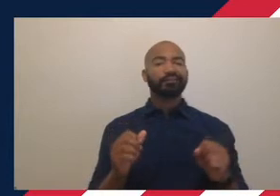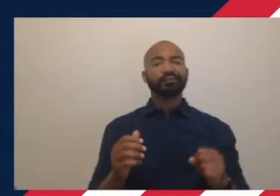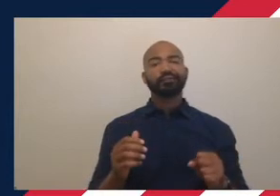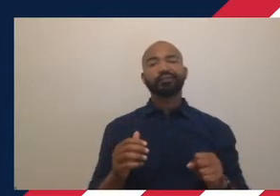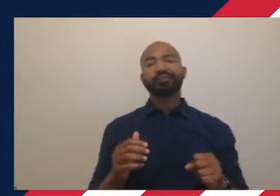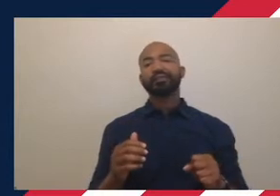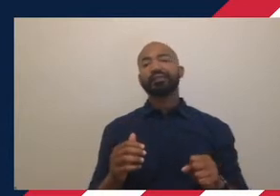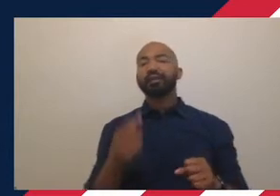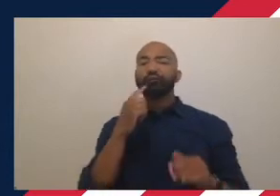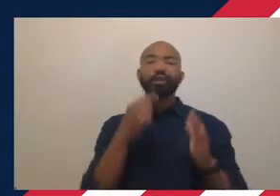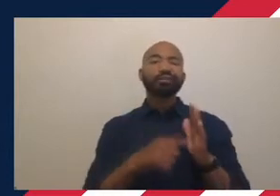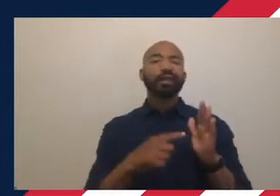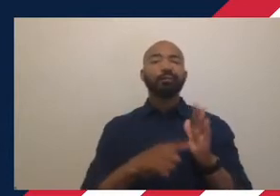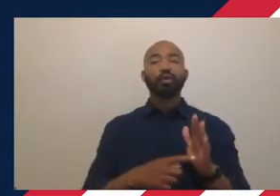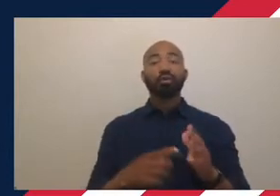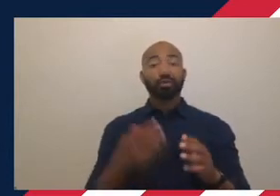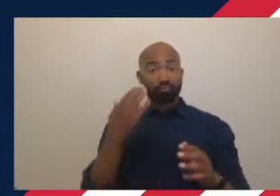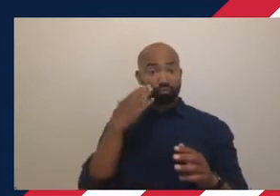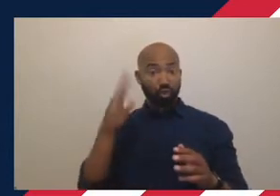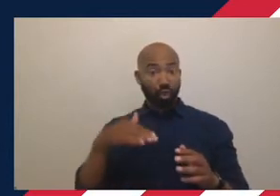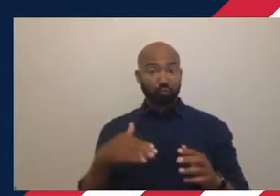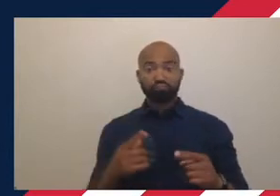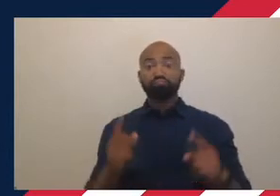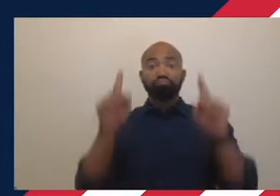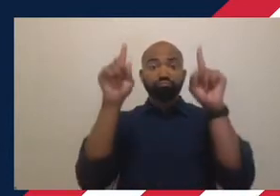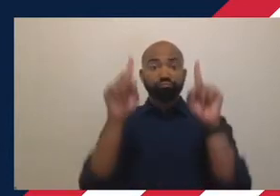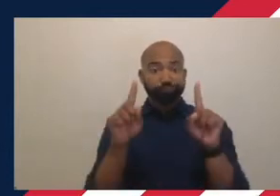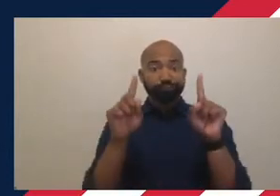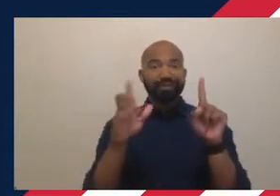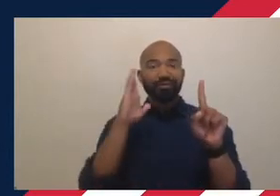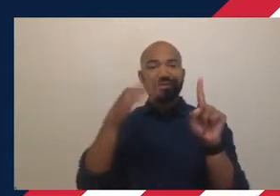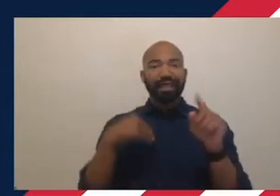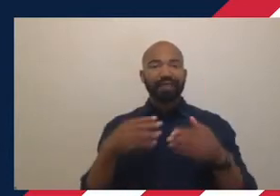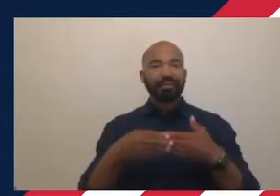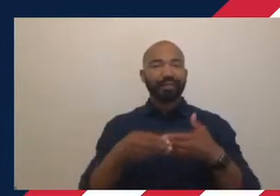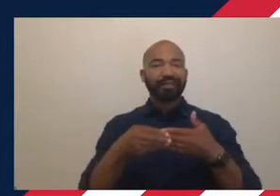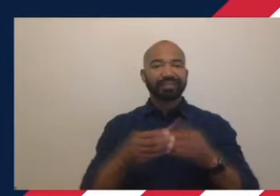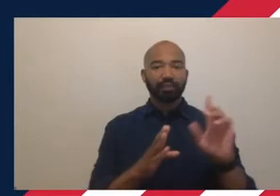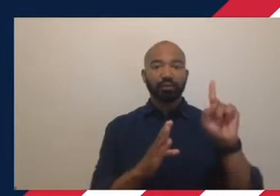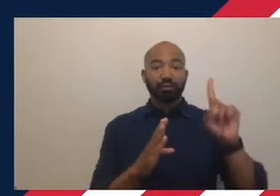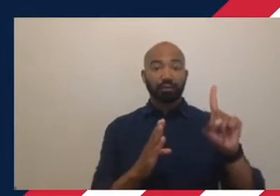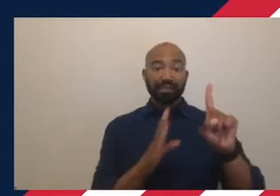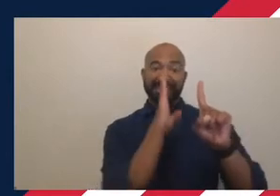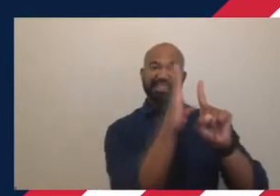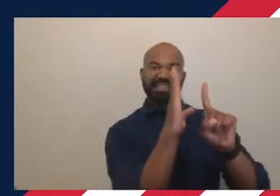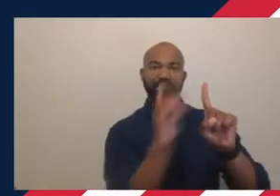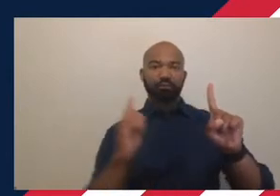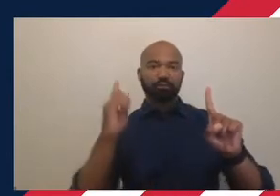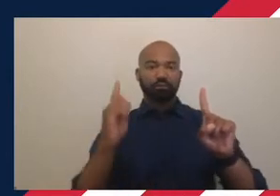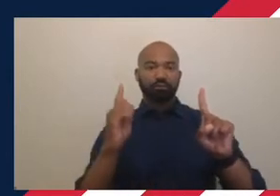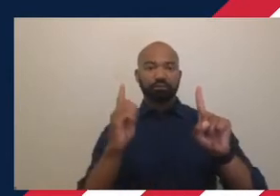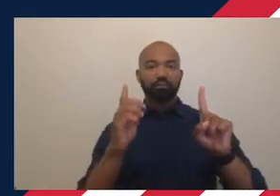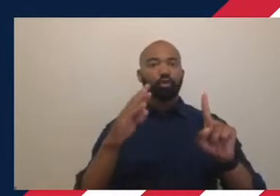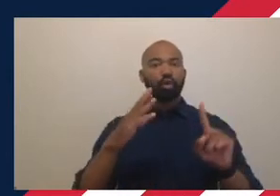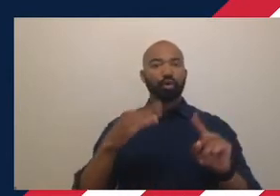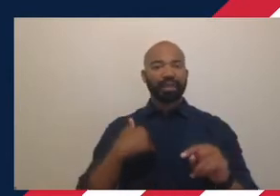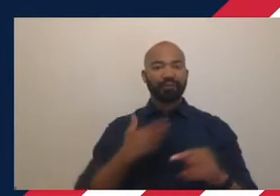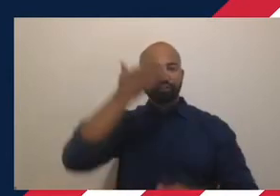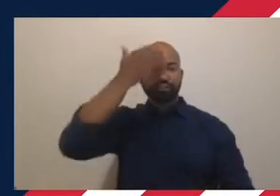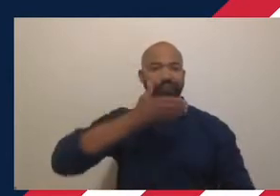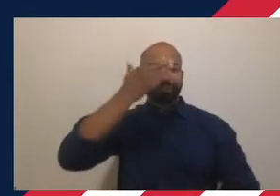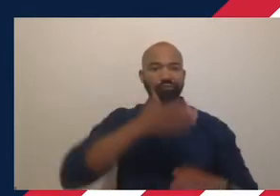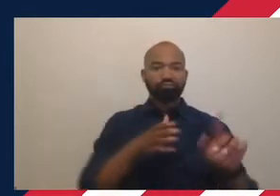plastic in between them or shields in between them. And I honestly think that the only way